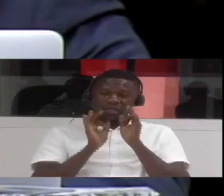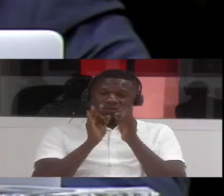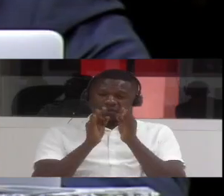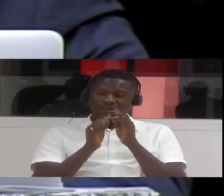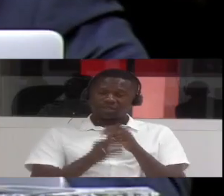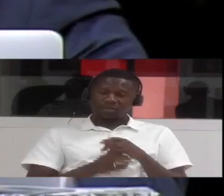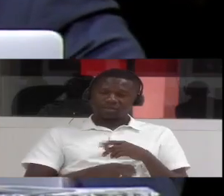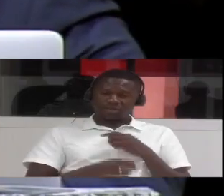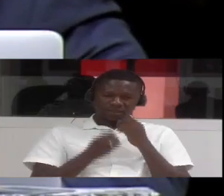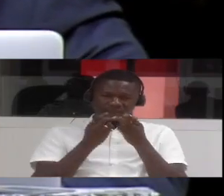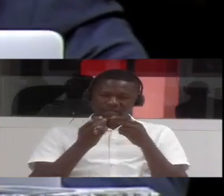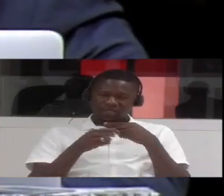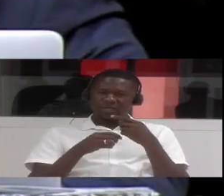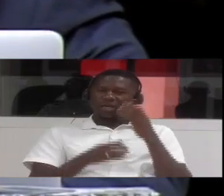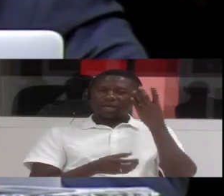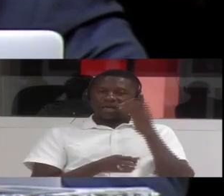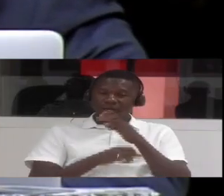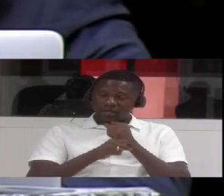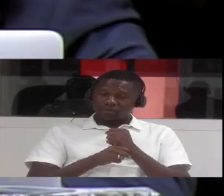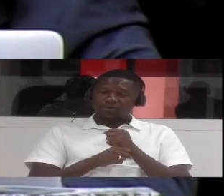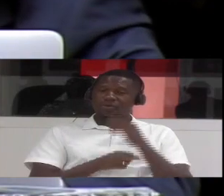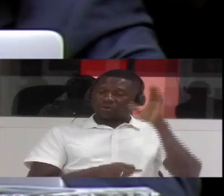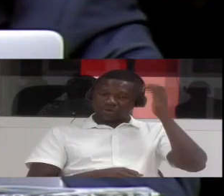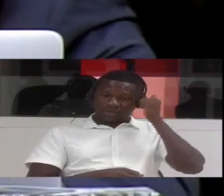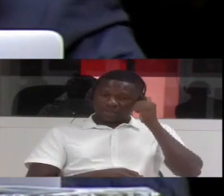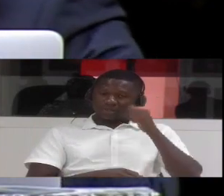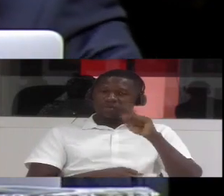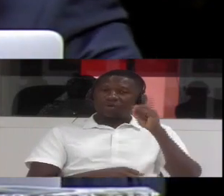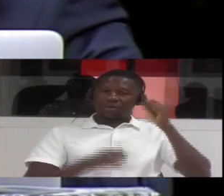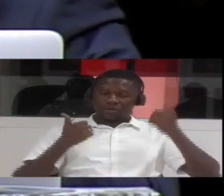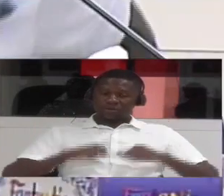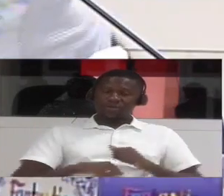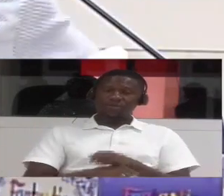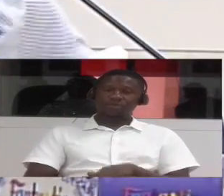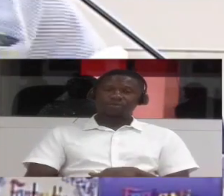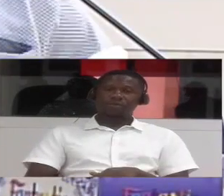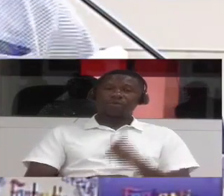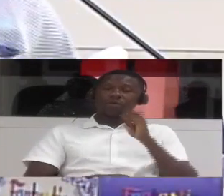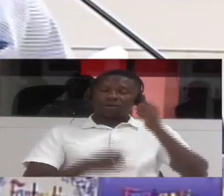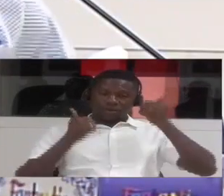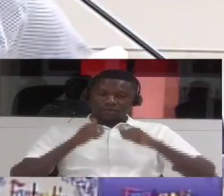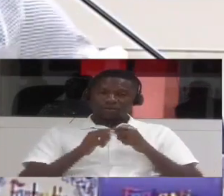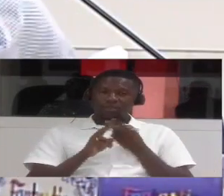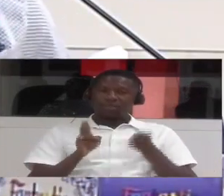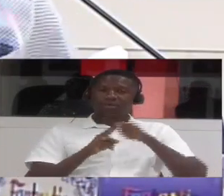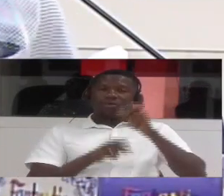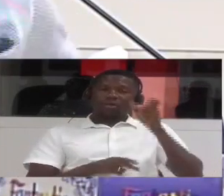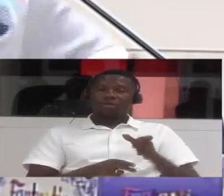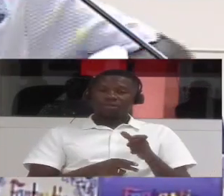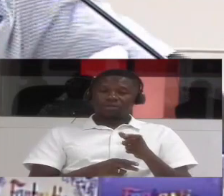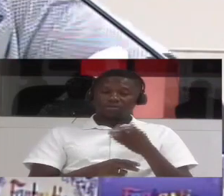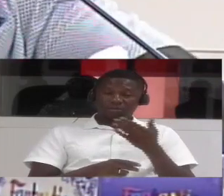Can you explain that? Help us understand what happened. Well, what happened was that the reporters went